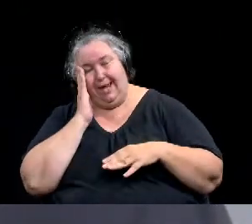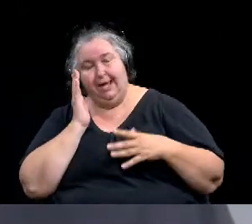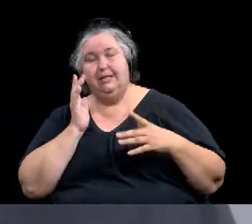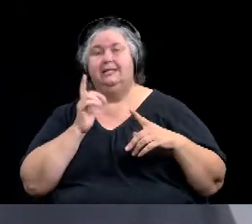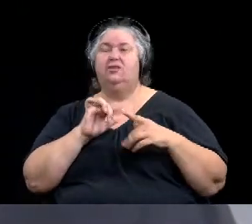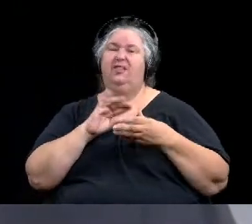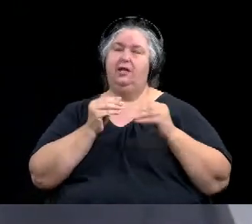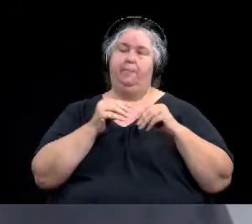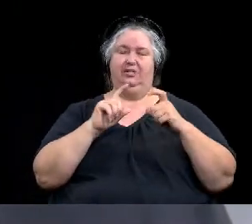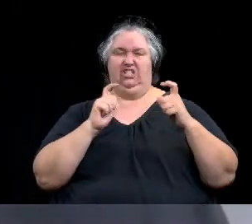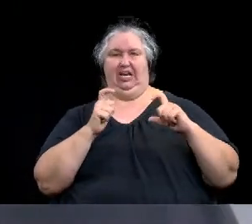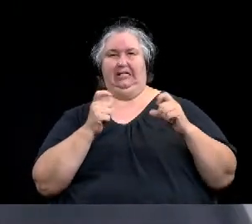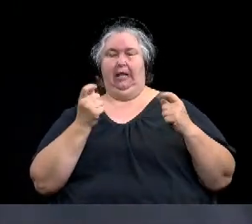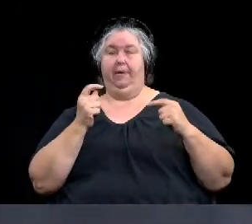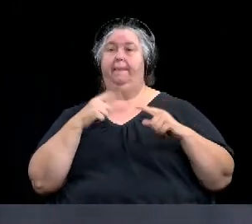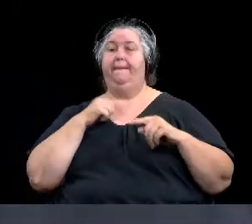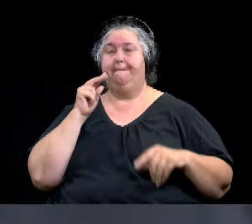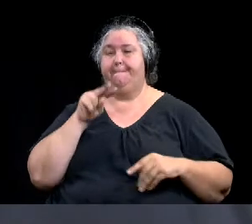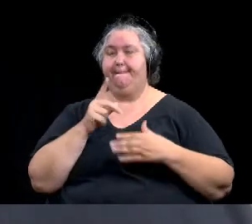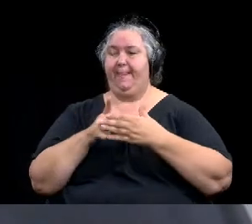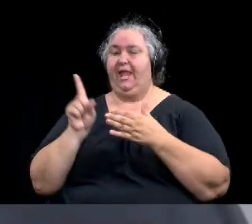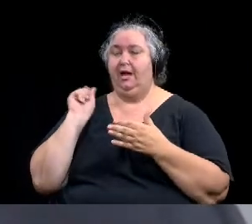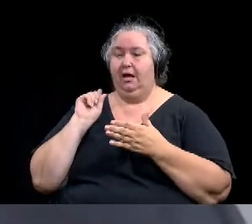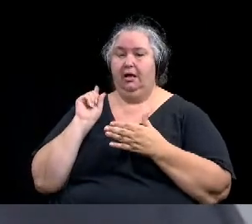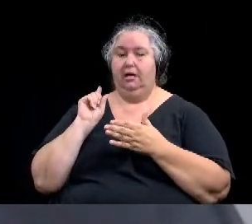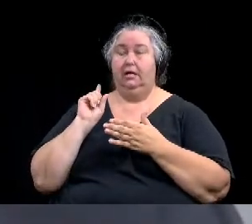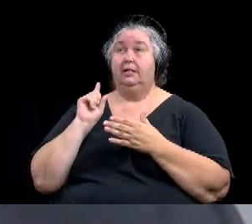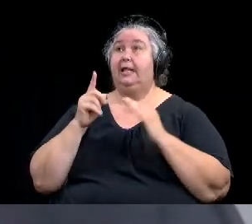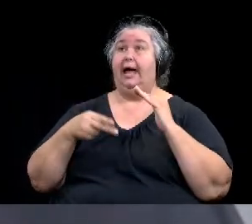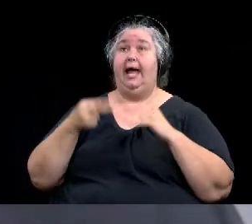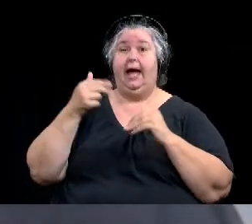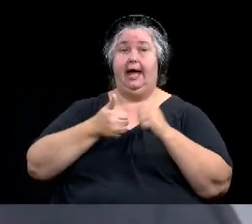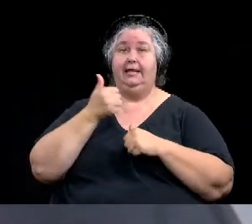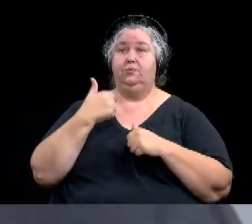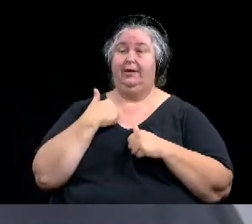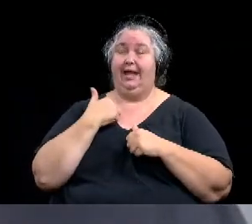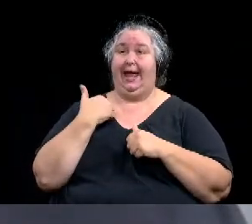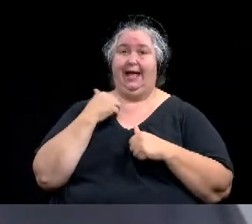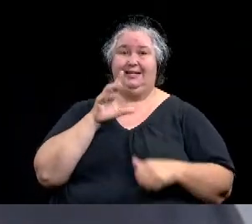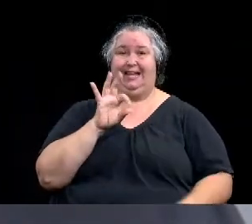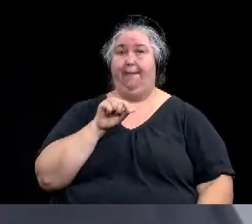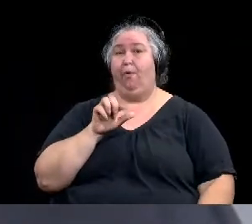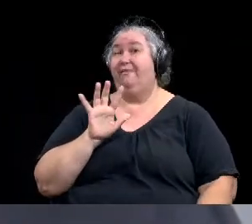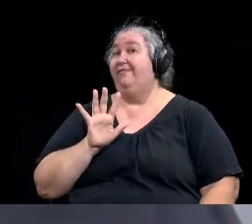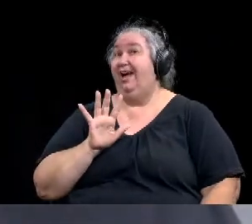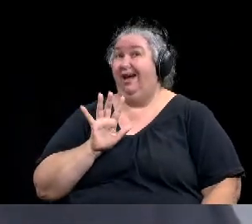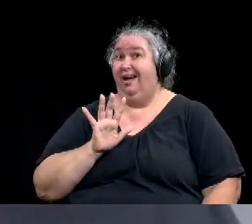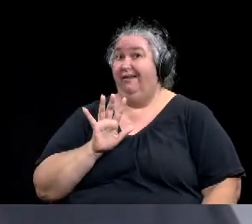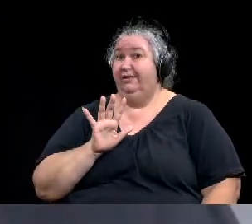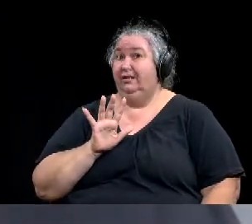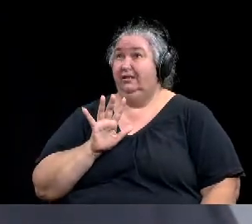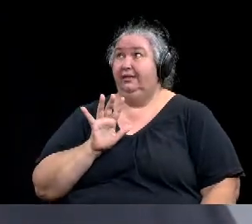the highest we've hit was 9.5, which was